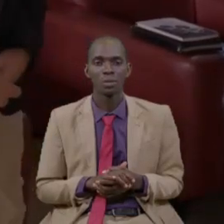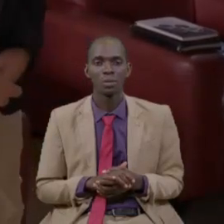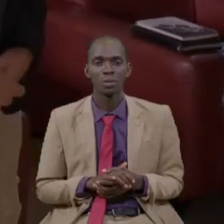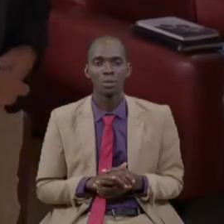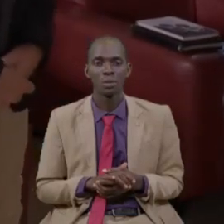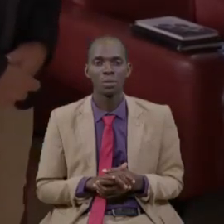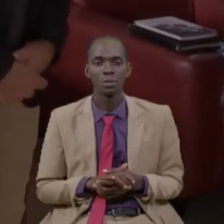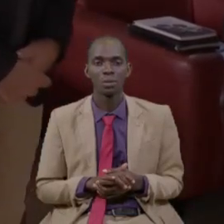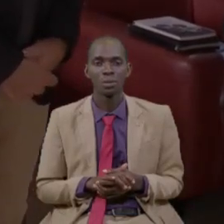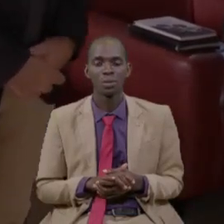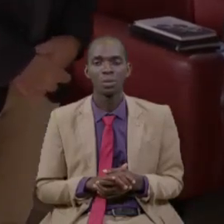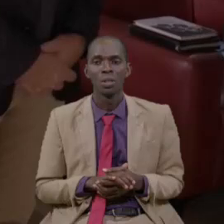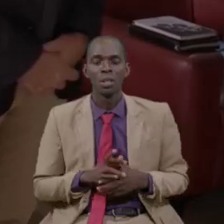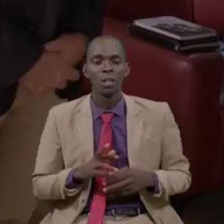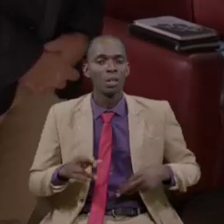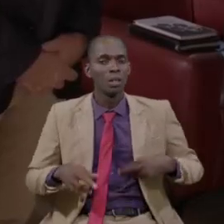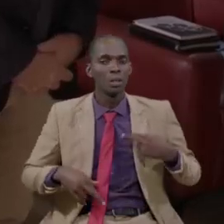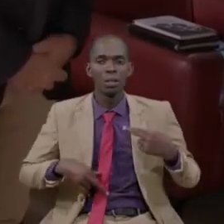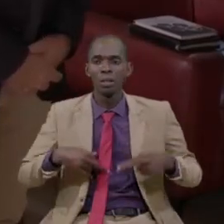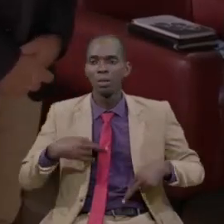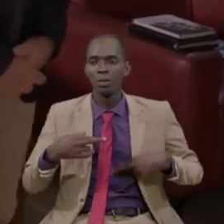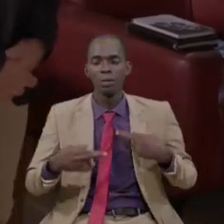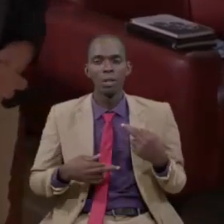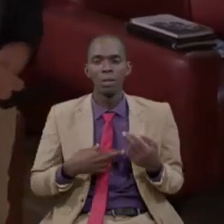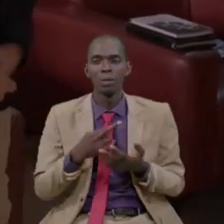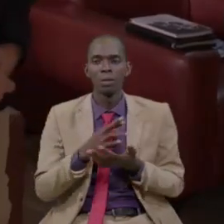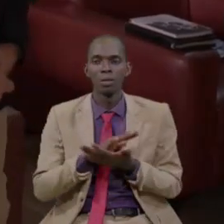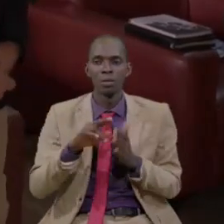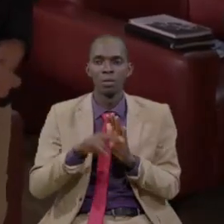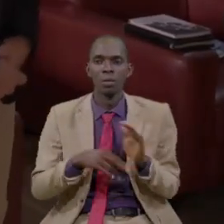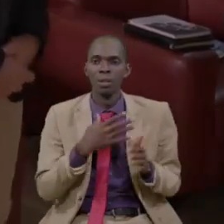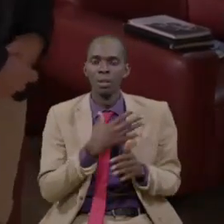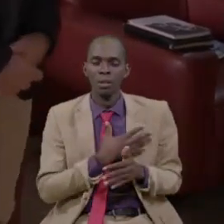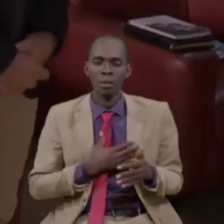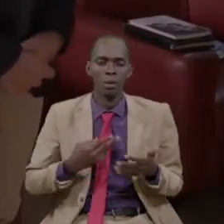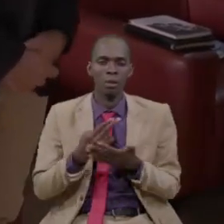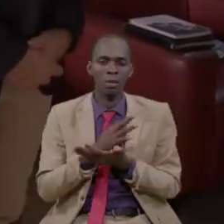Revive righteousness and holiness in lifestyle.